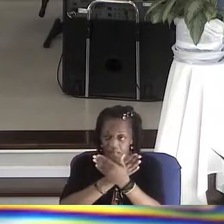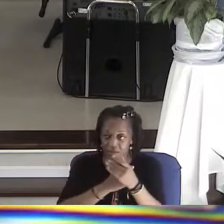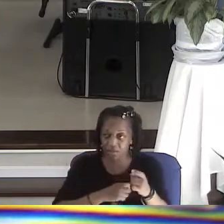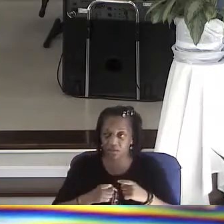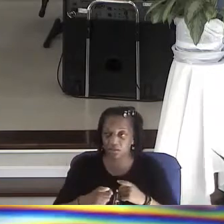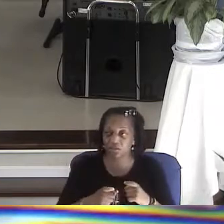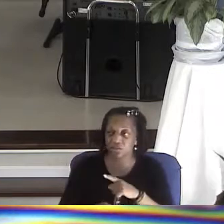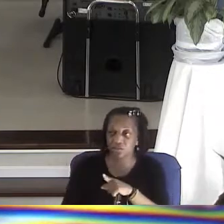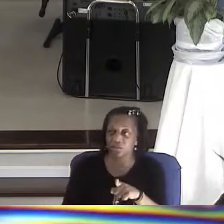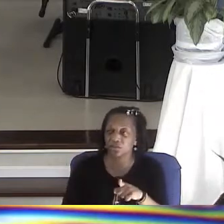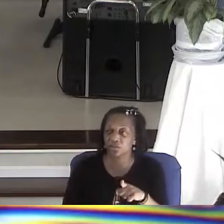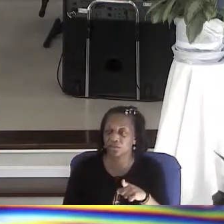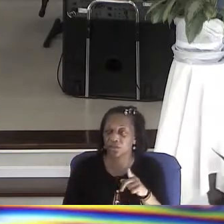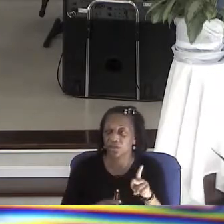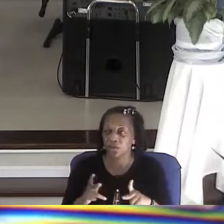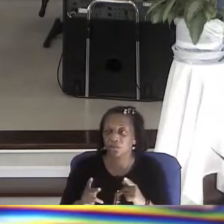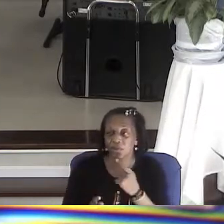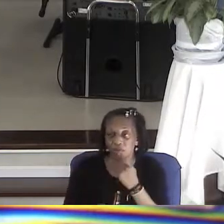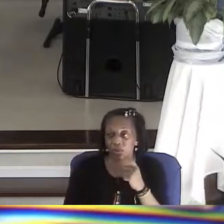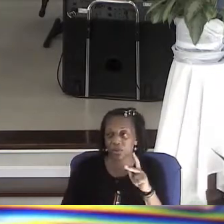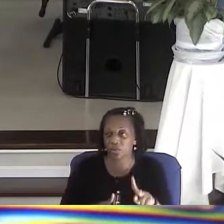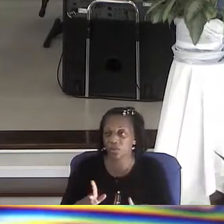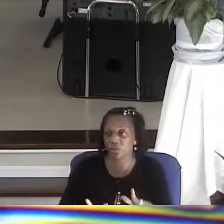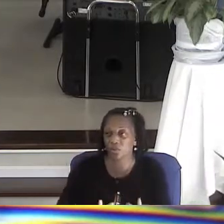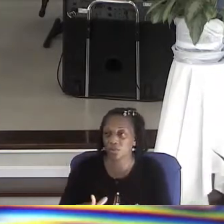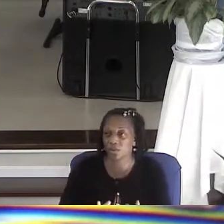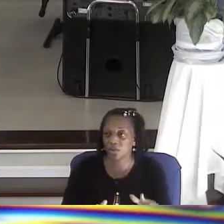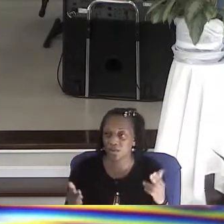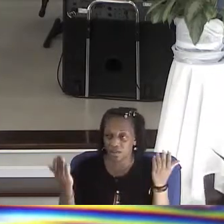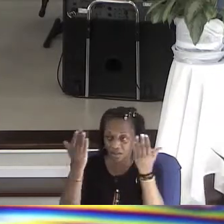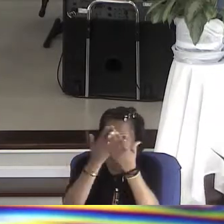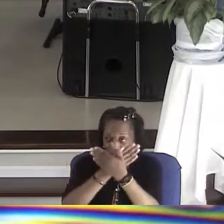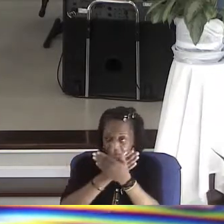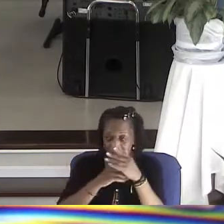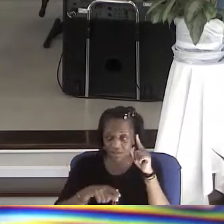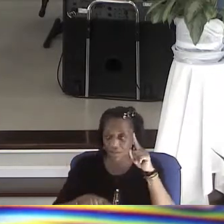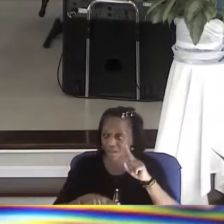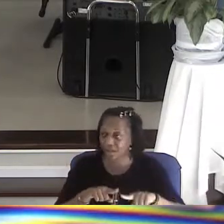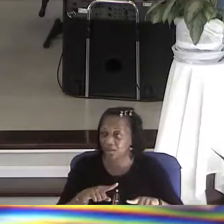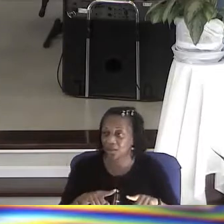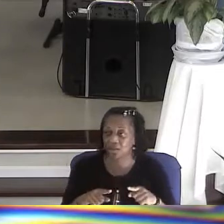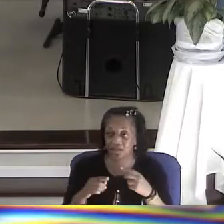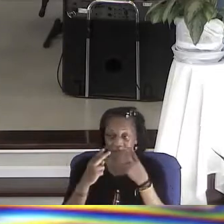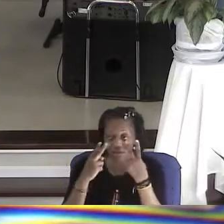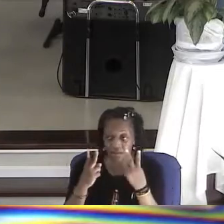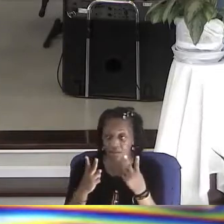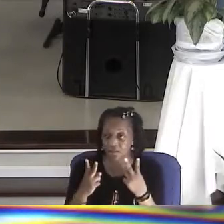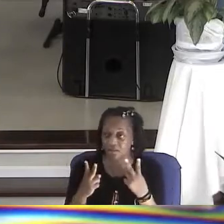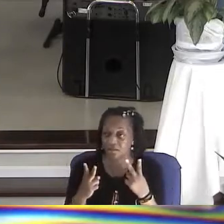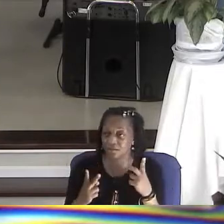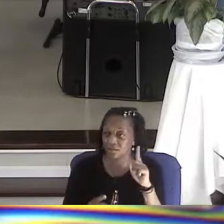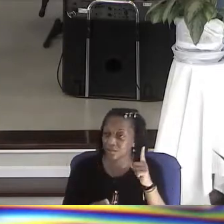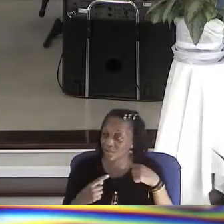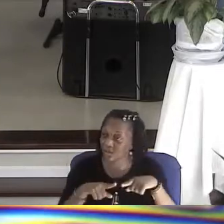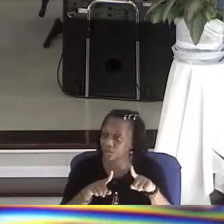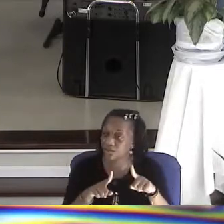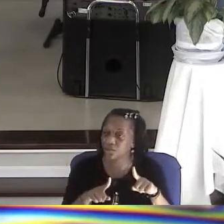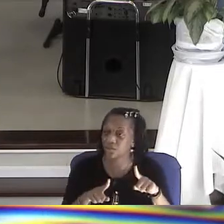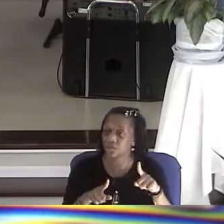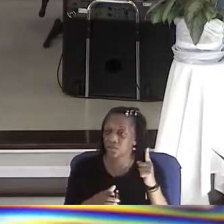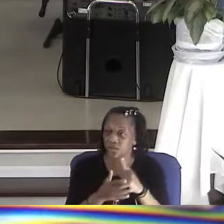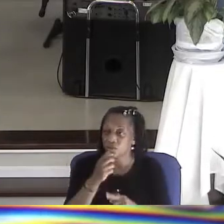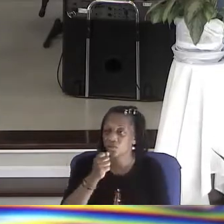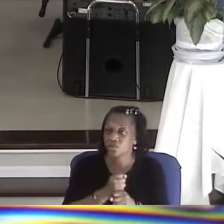who walk in the darkness cannot see where they are going. Put your trust in the light while there is still time.